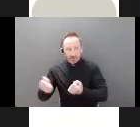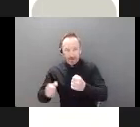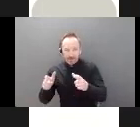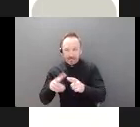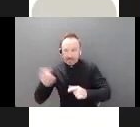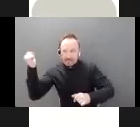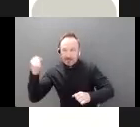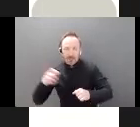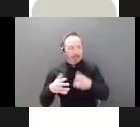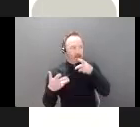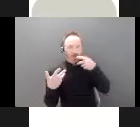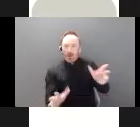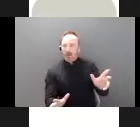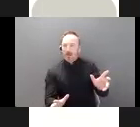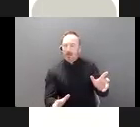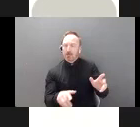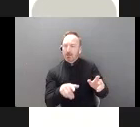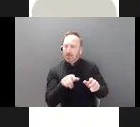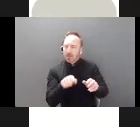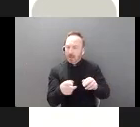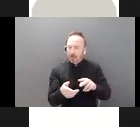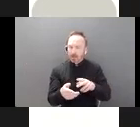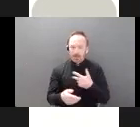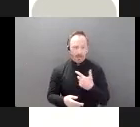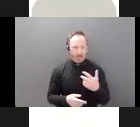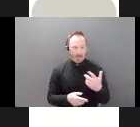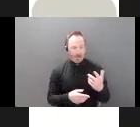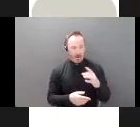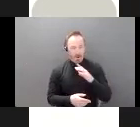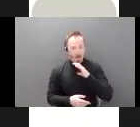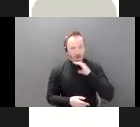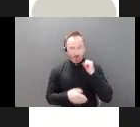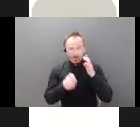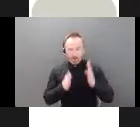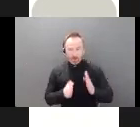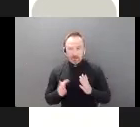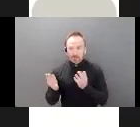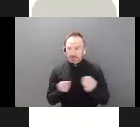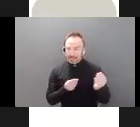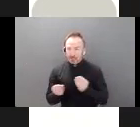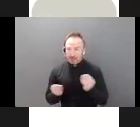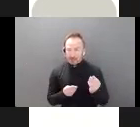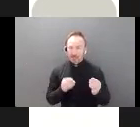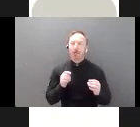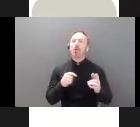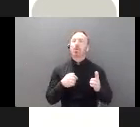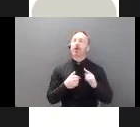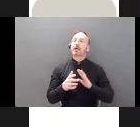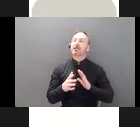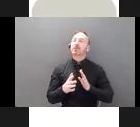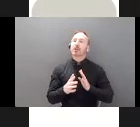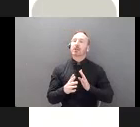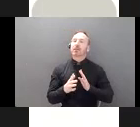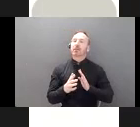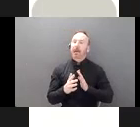basic example of where elder mediation would step in and focus on the underlying